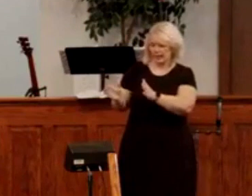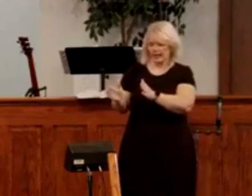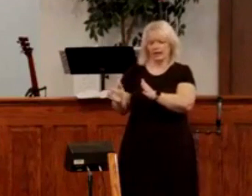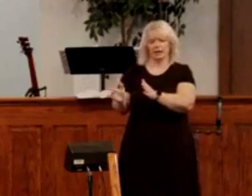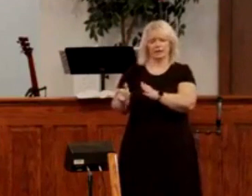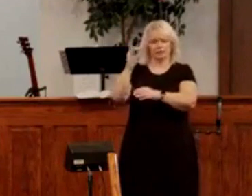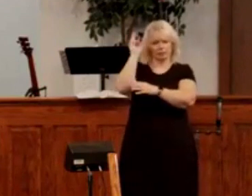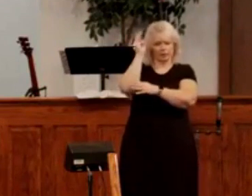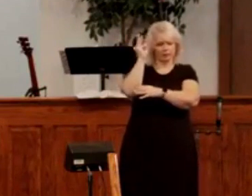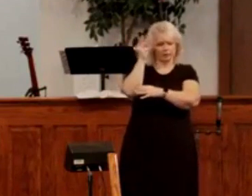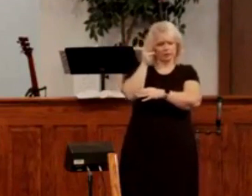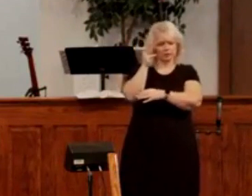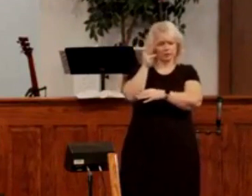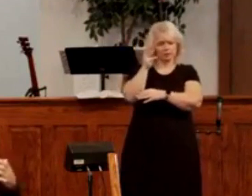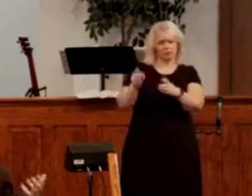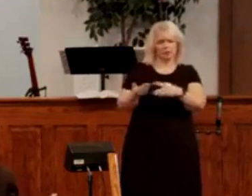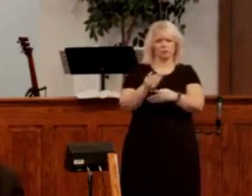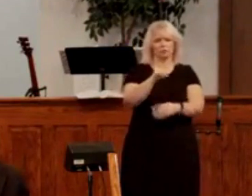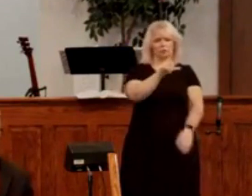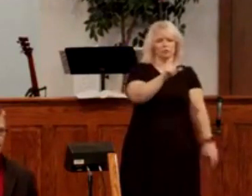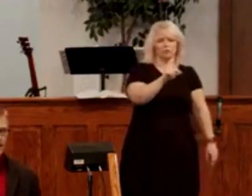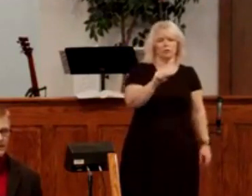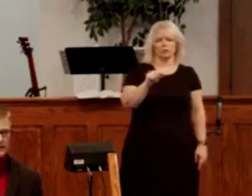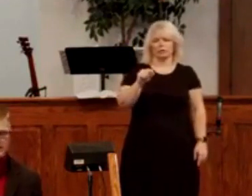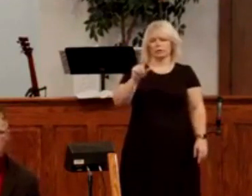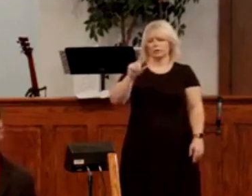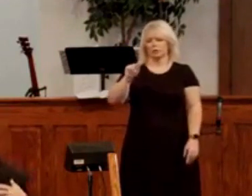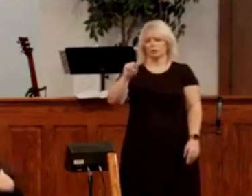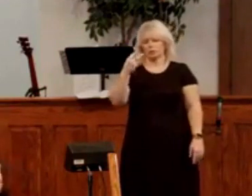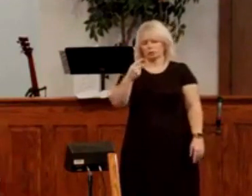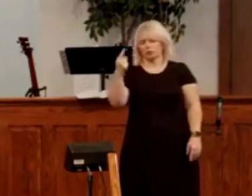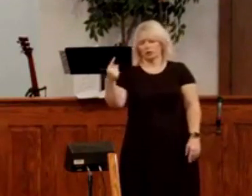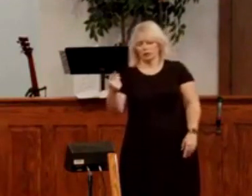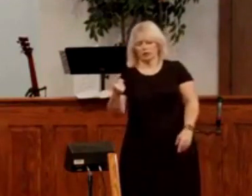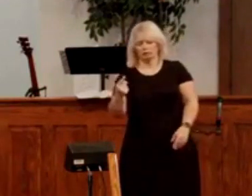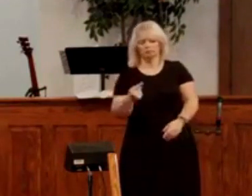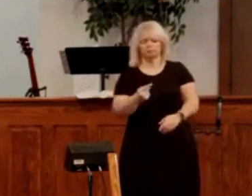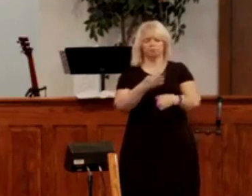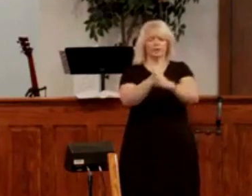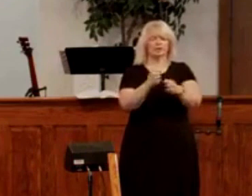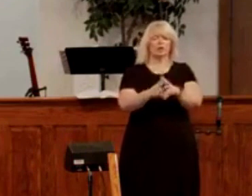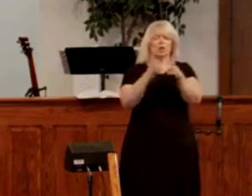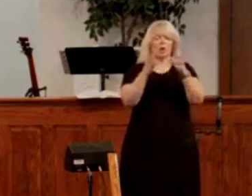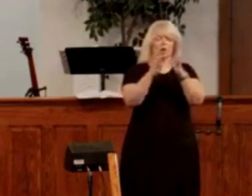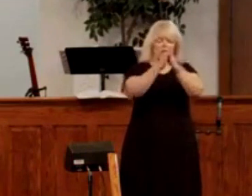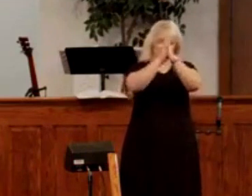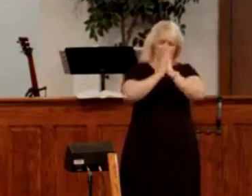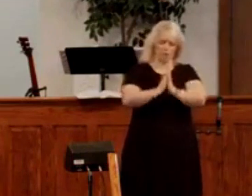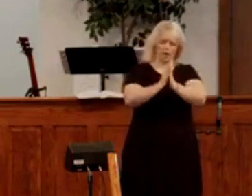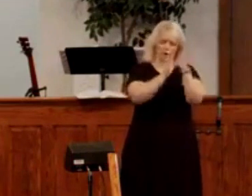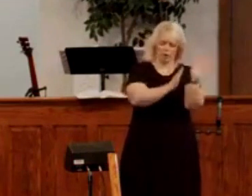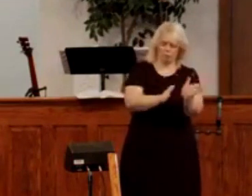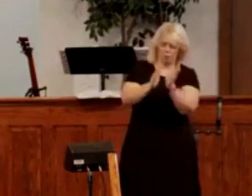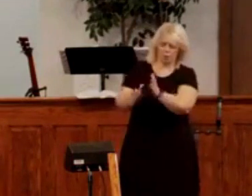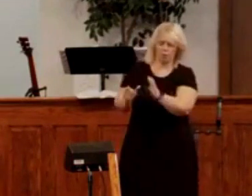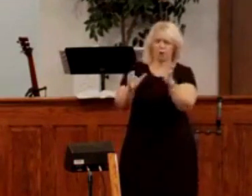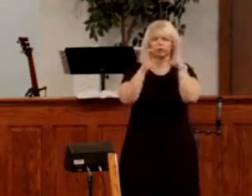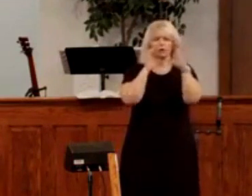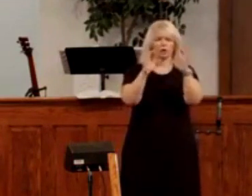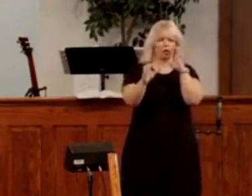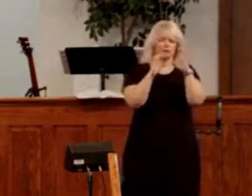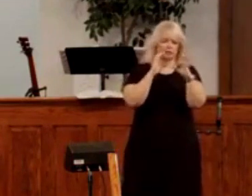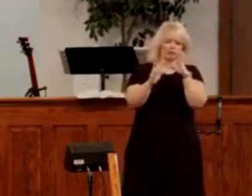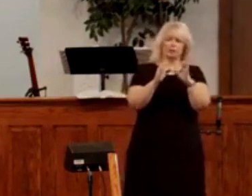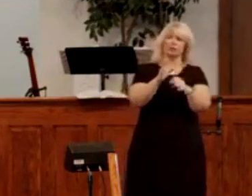end of 2021. That takes a lot of prayer. It takes a lot of preparation. It takes a lot of conversation. You